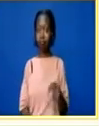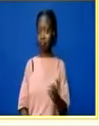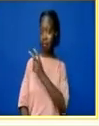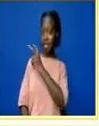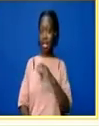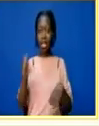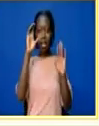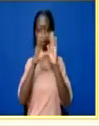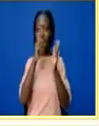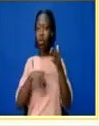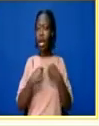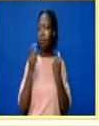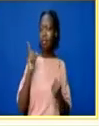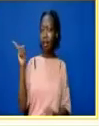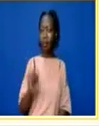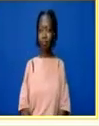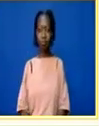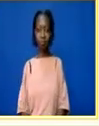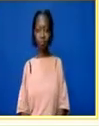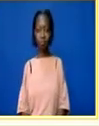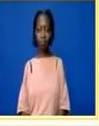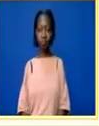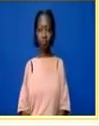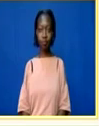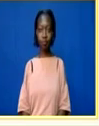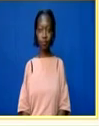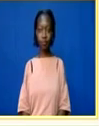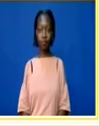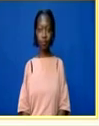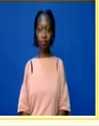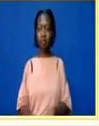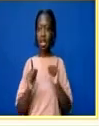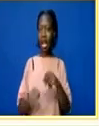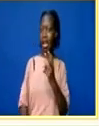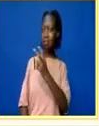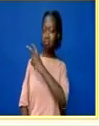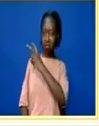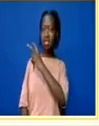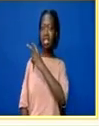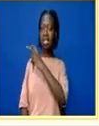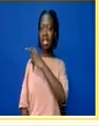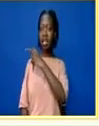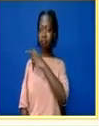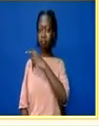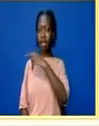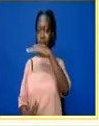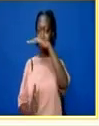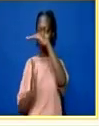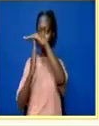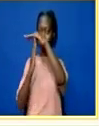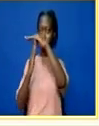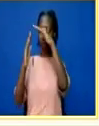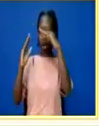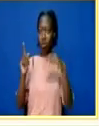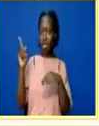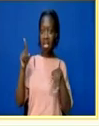Mm-hmm. Tell me, what is happening? Or what can't you see? I can see a roof. Okay, there's a roof. And I can see water. And water.